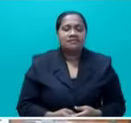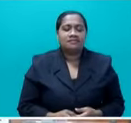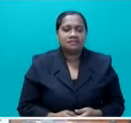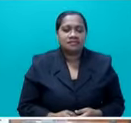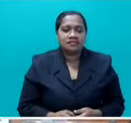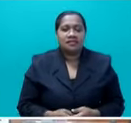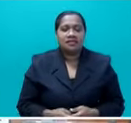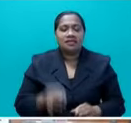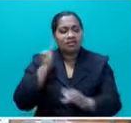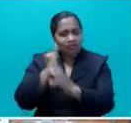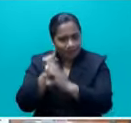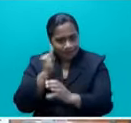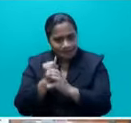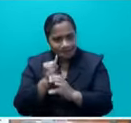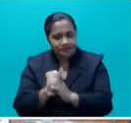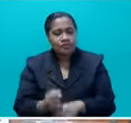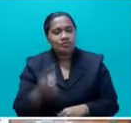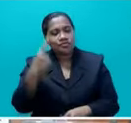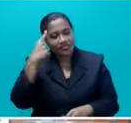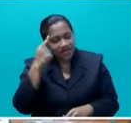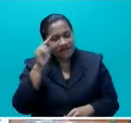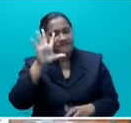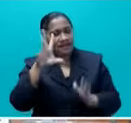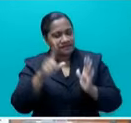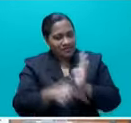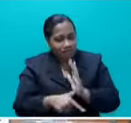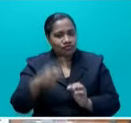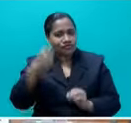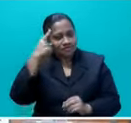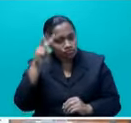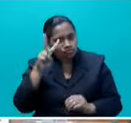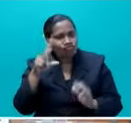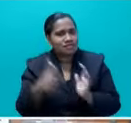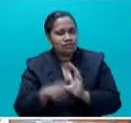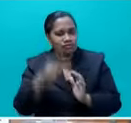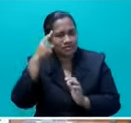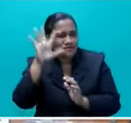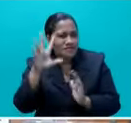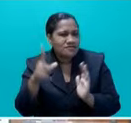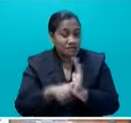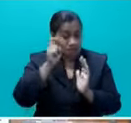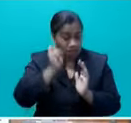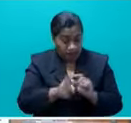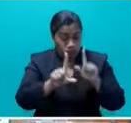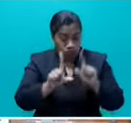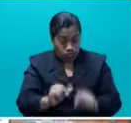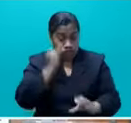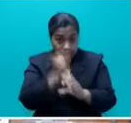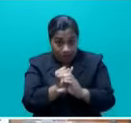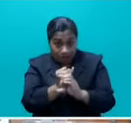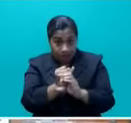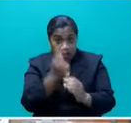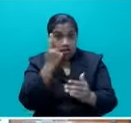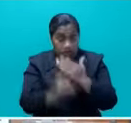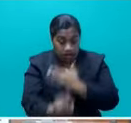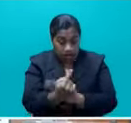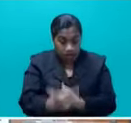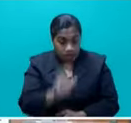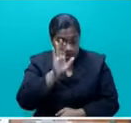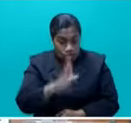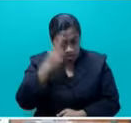that you think twice, you think 5 times, that if you commit this offence, you get convicted, your name will go